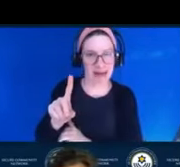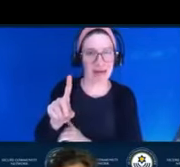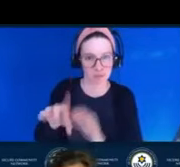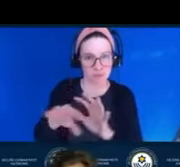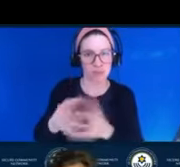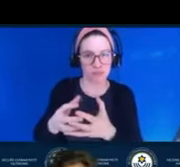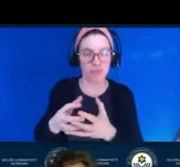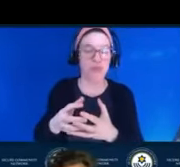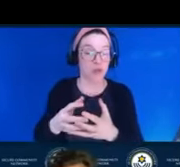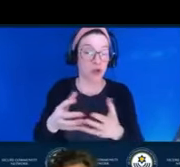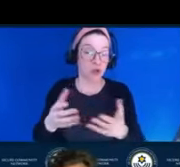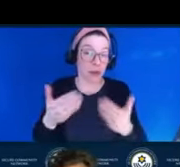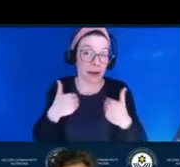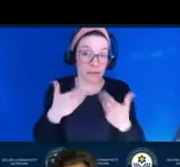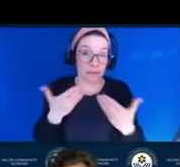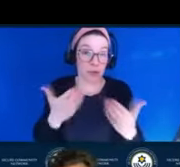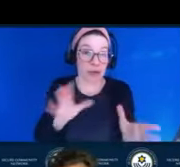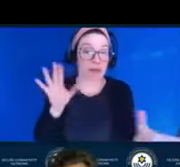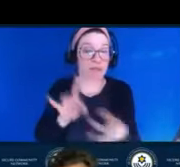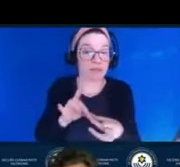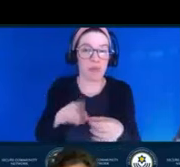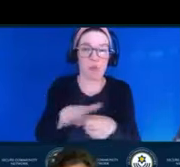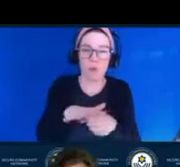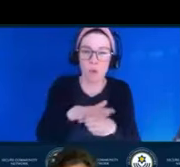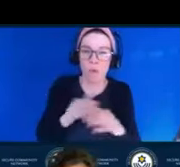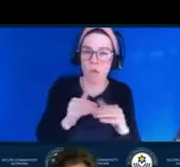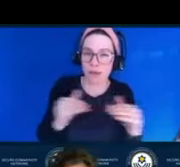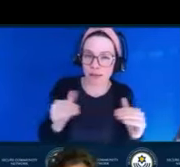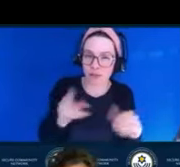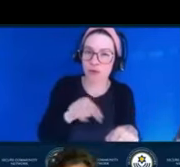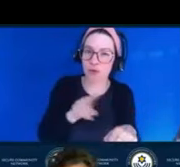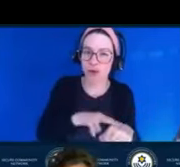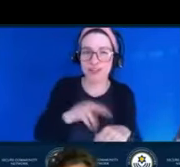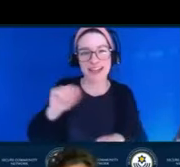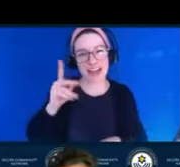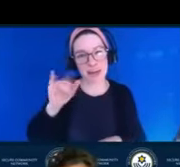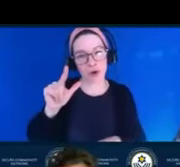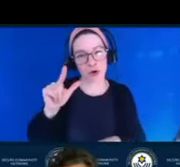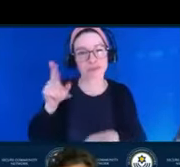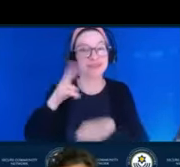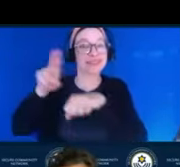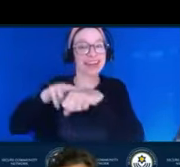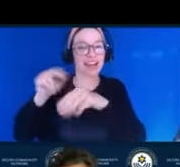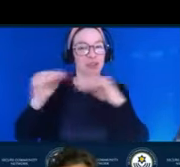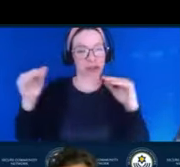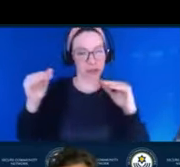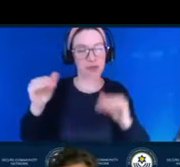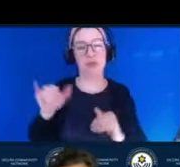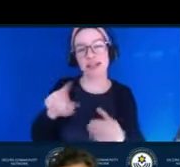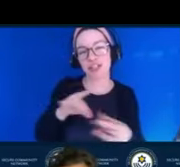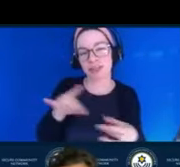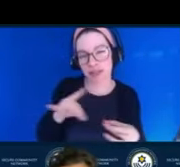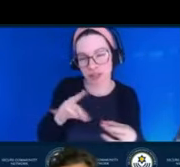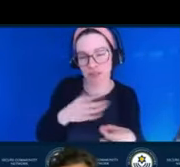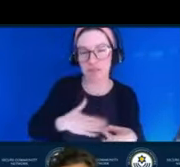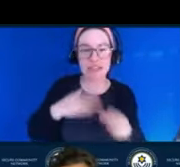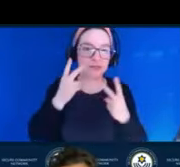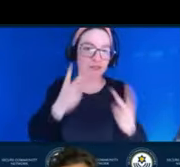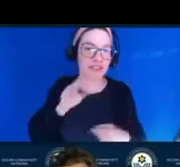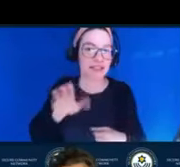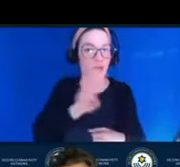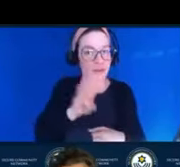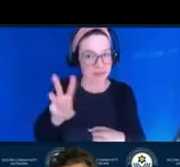is a way to get connected at the local level. And of course, April is at the national level. So as she mentioned, please visit their website